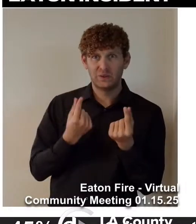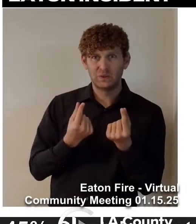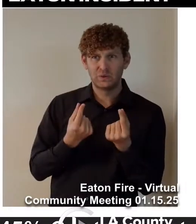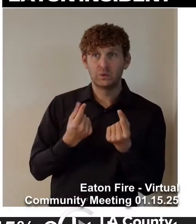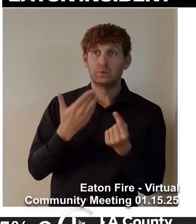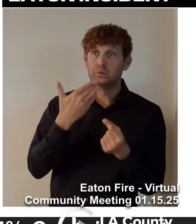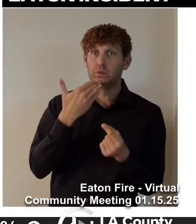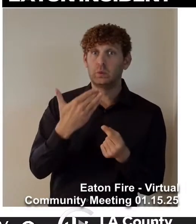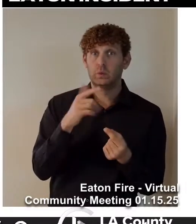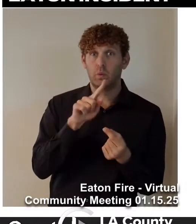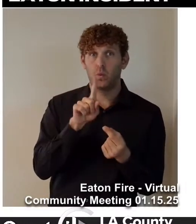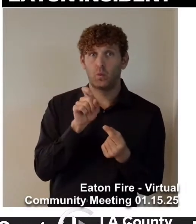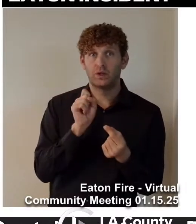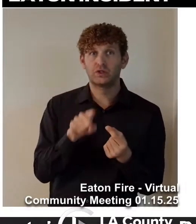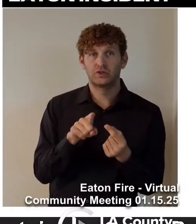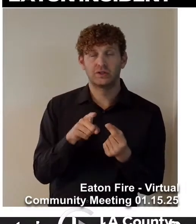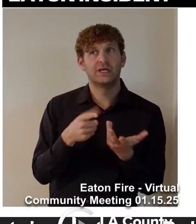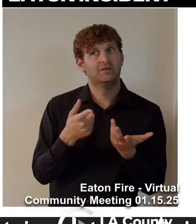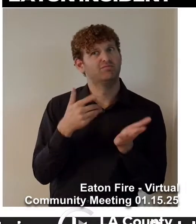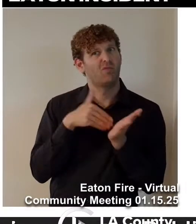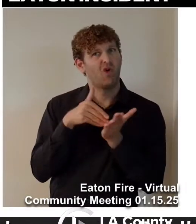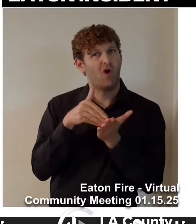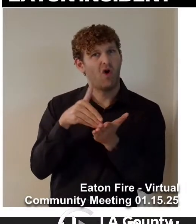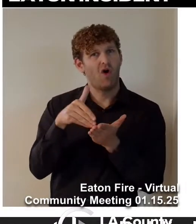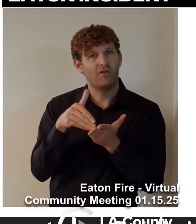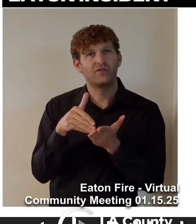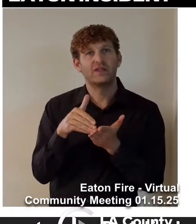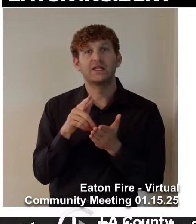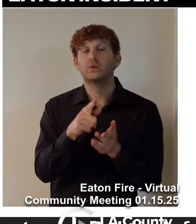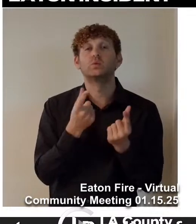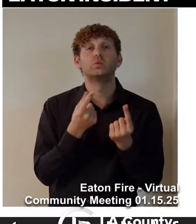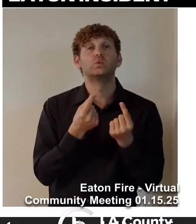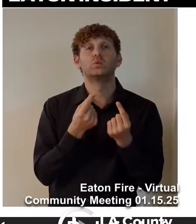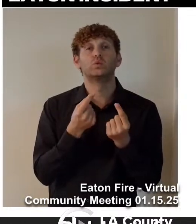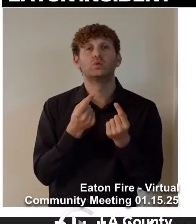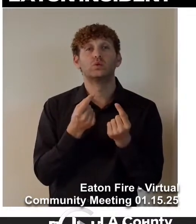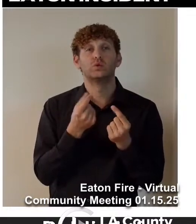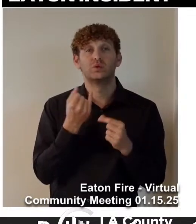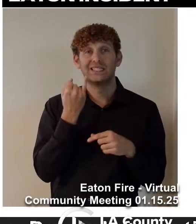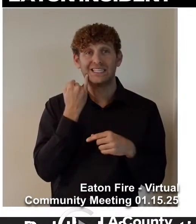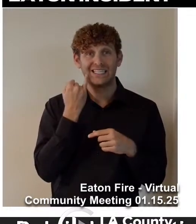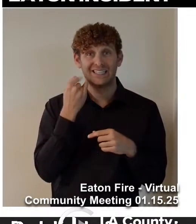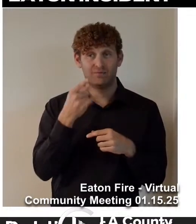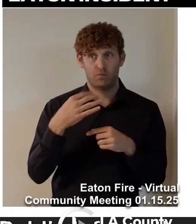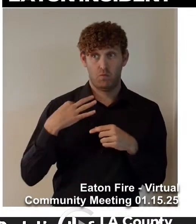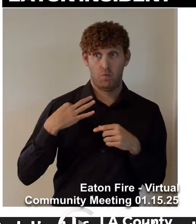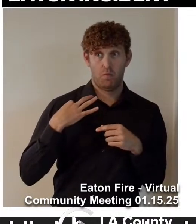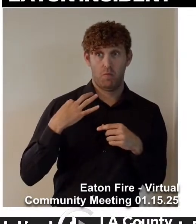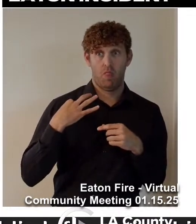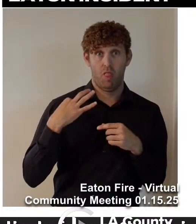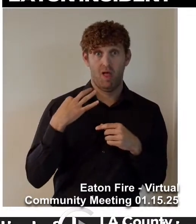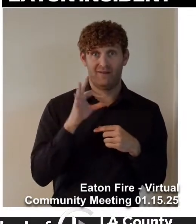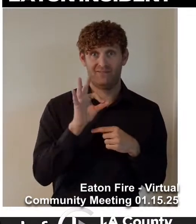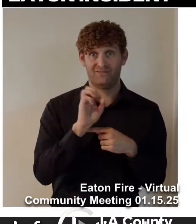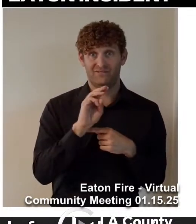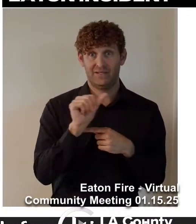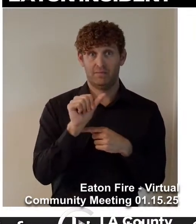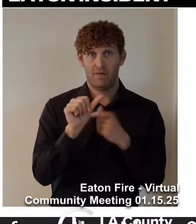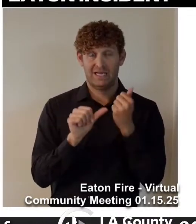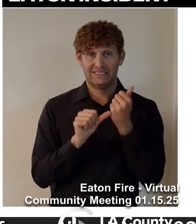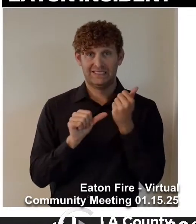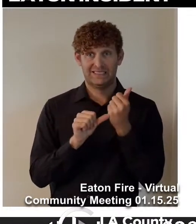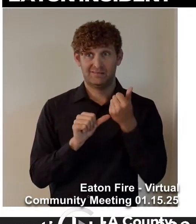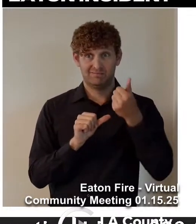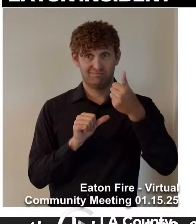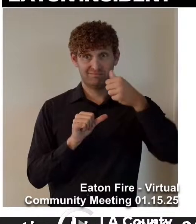that we're hearing very often right now in the media. First thing, if you have applied for FEMA assistance and you were not approved or